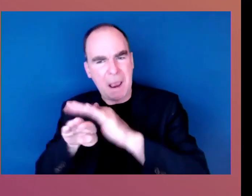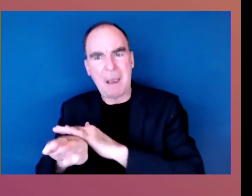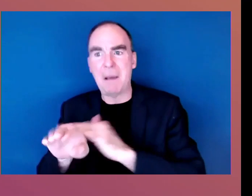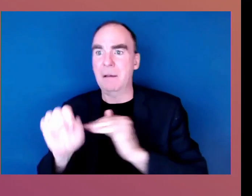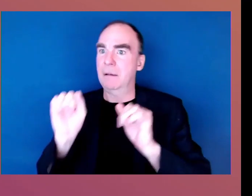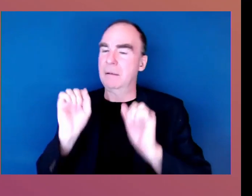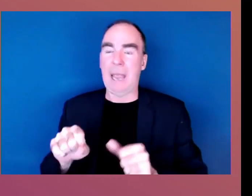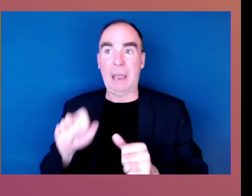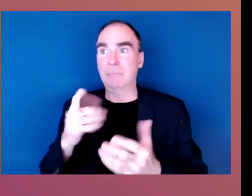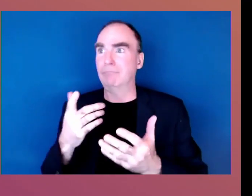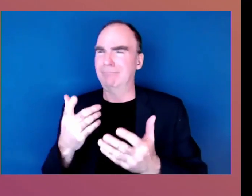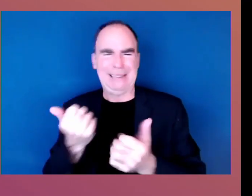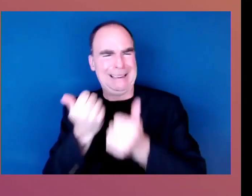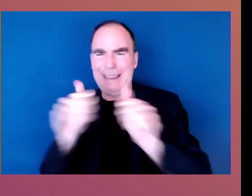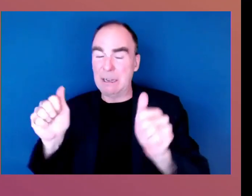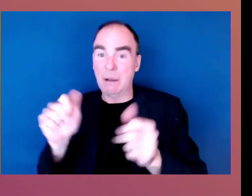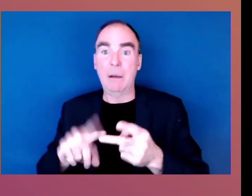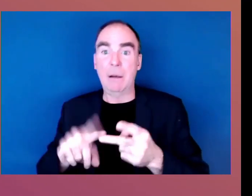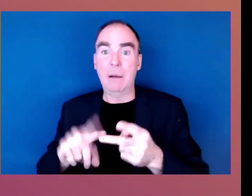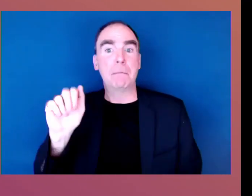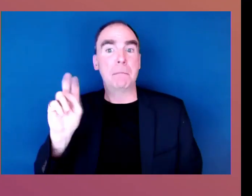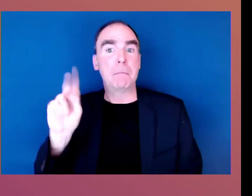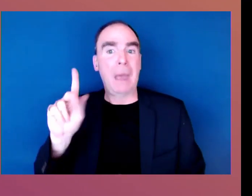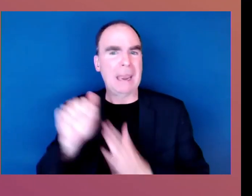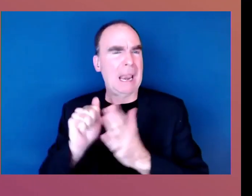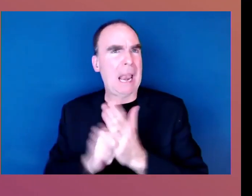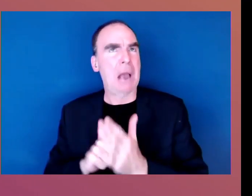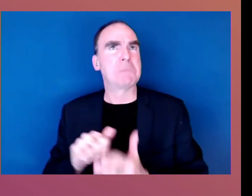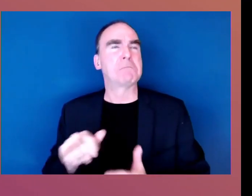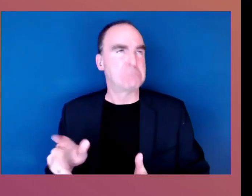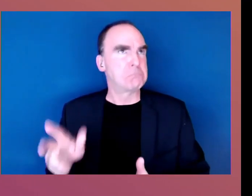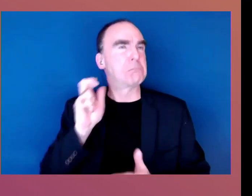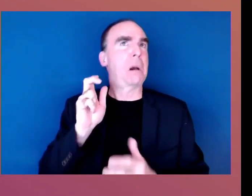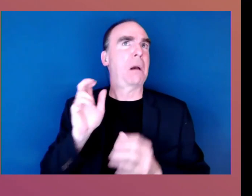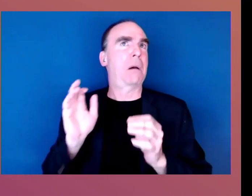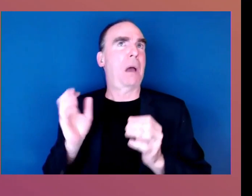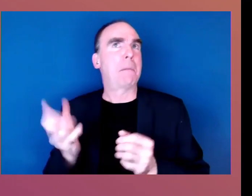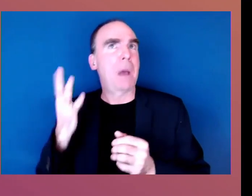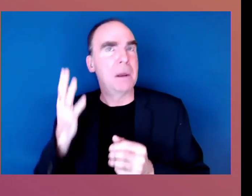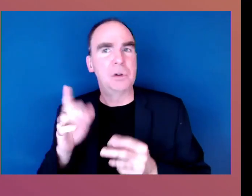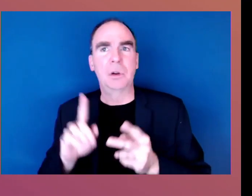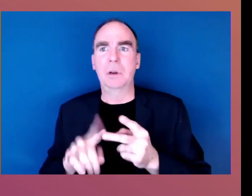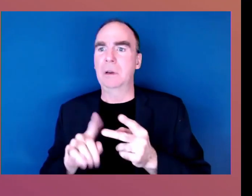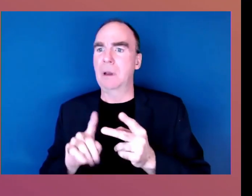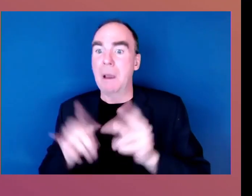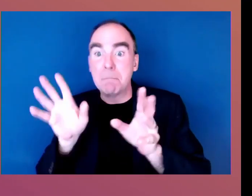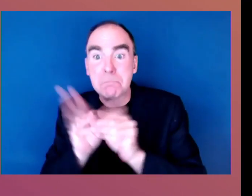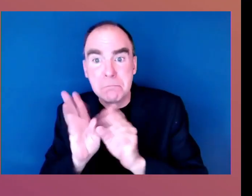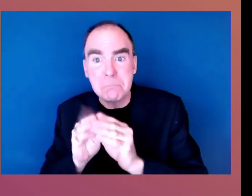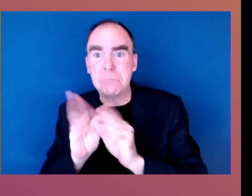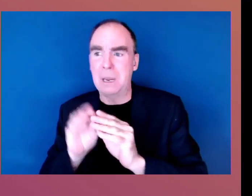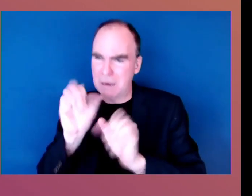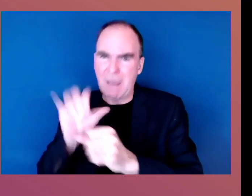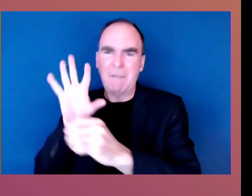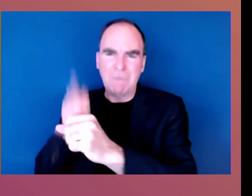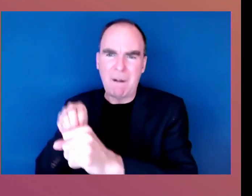account. We can attend online meetings. Everything has been extremely changed, and I want to show you these